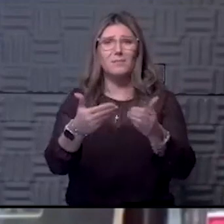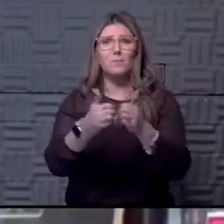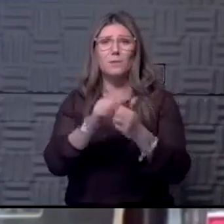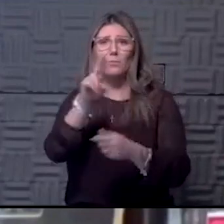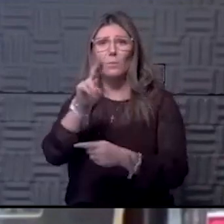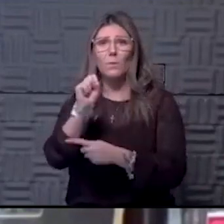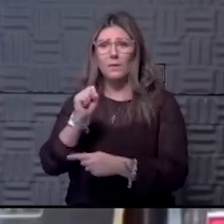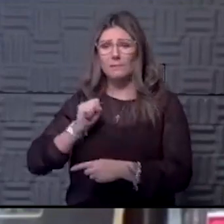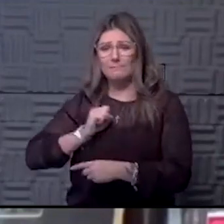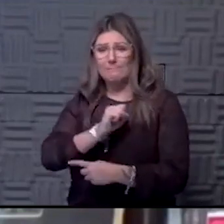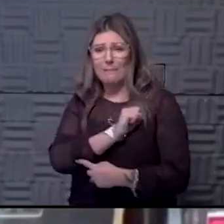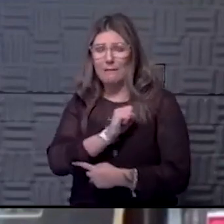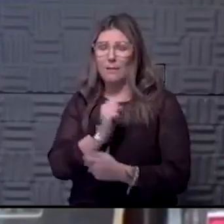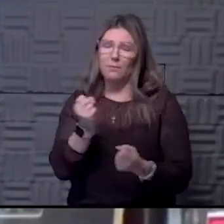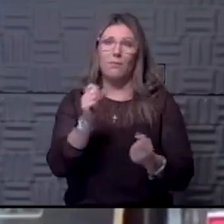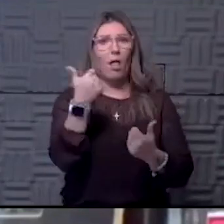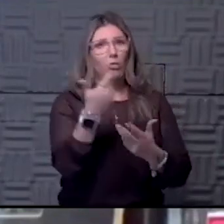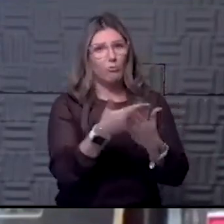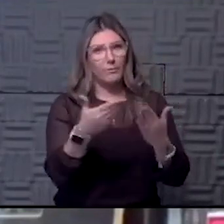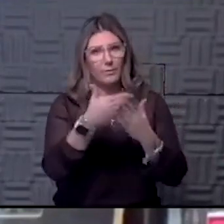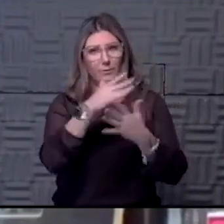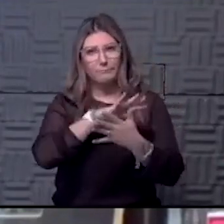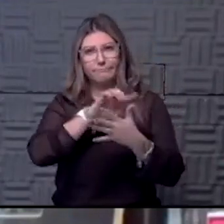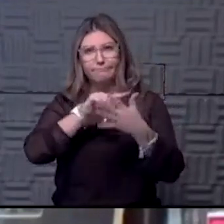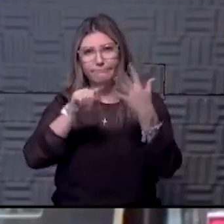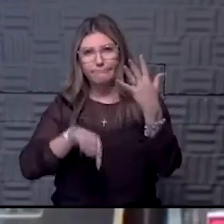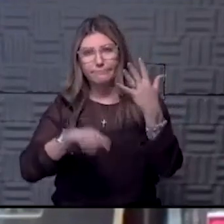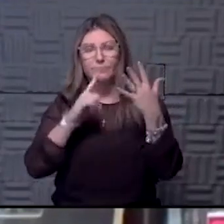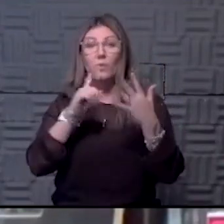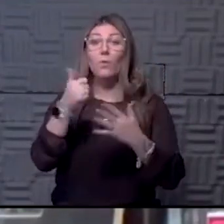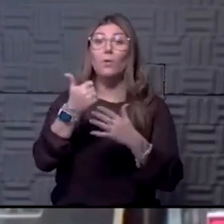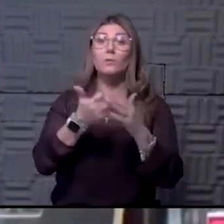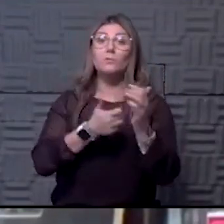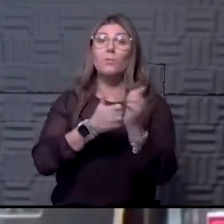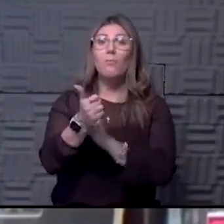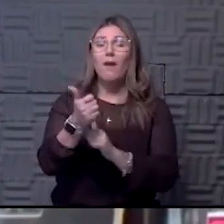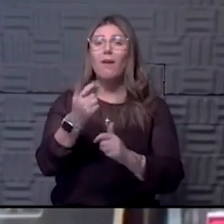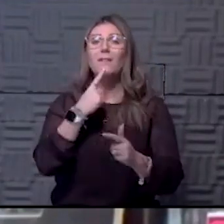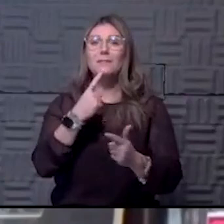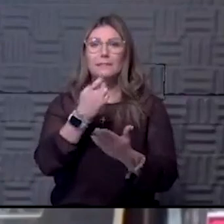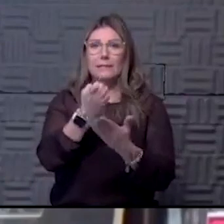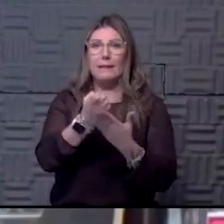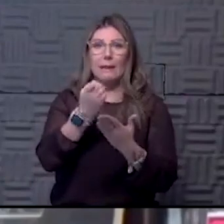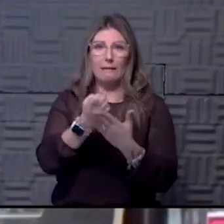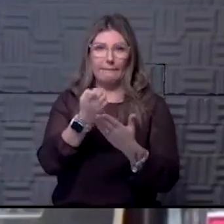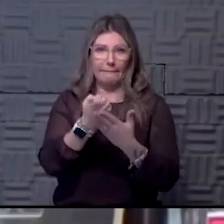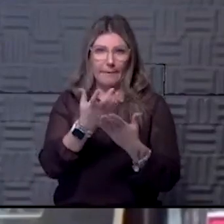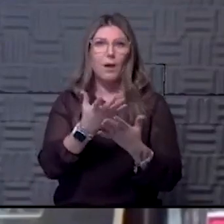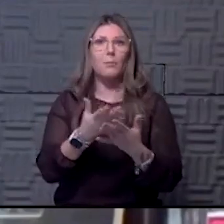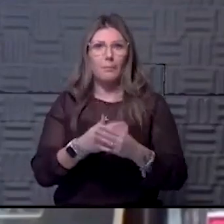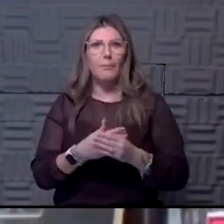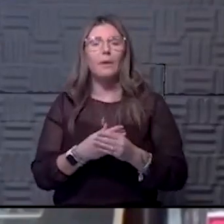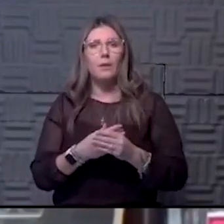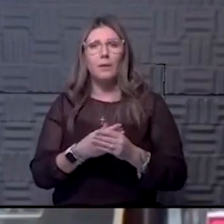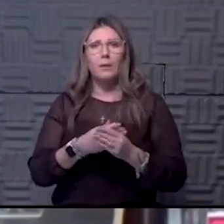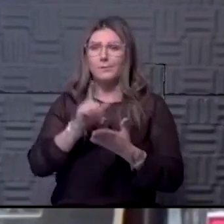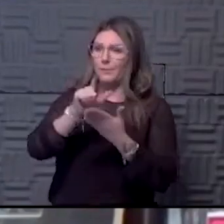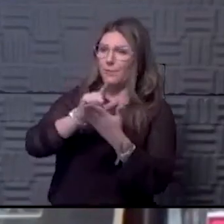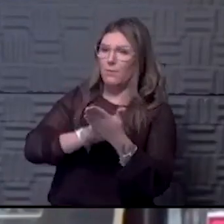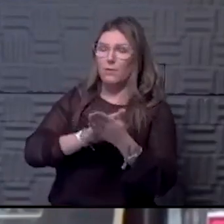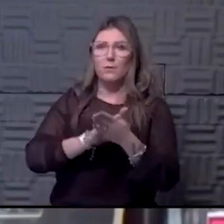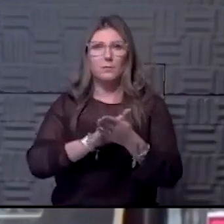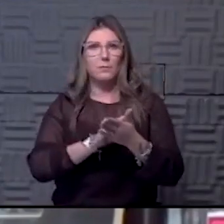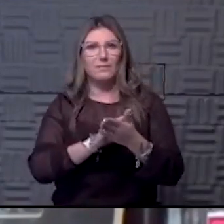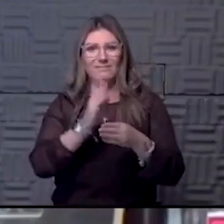and many other things. We also just passed an economic package at the end of the